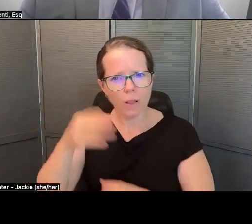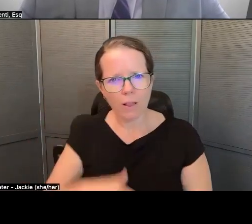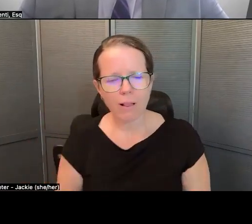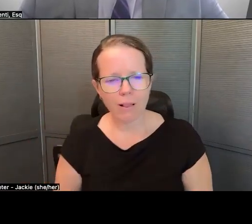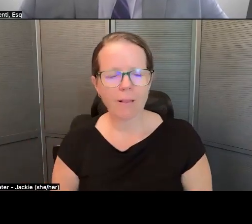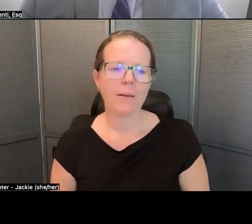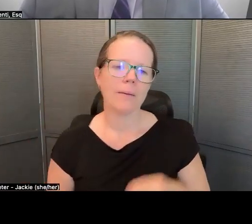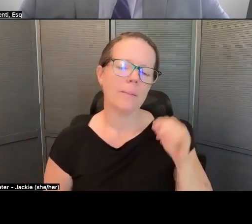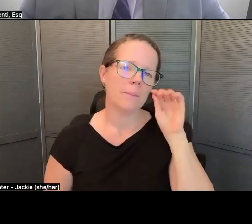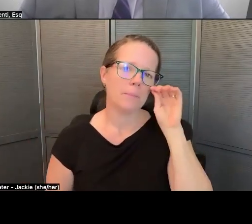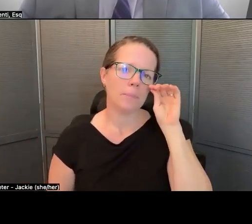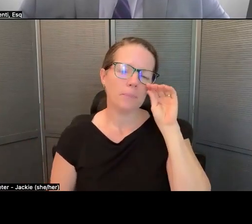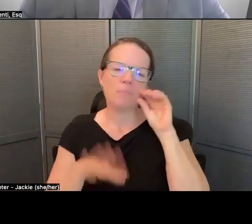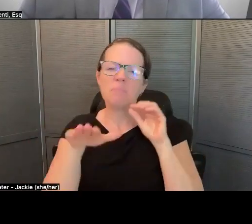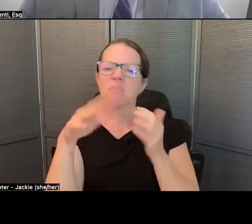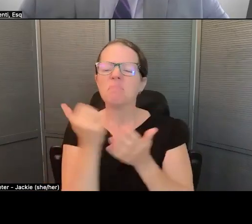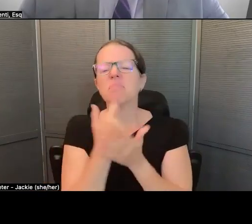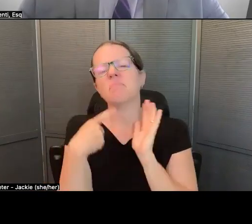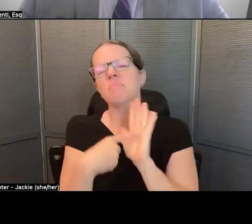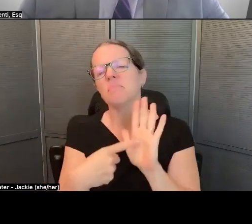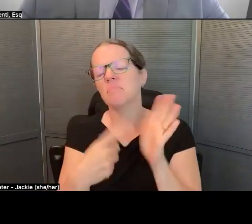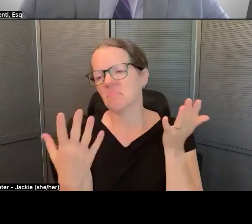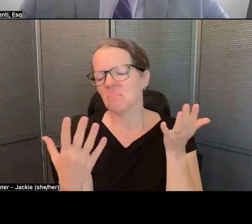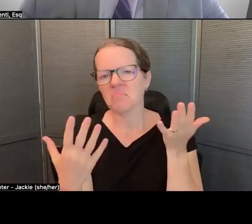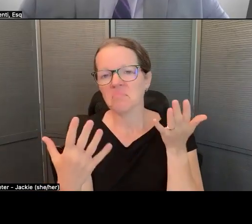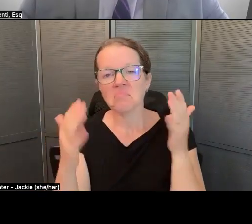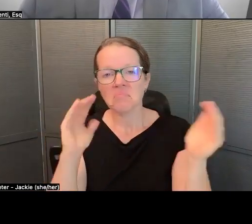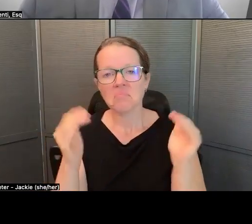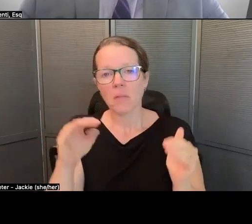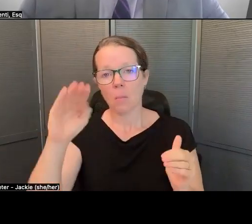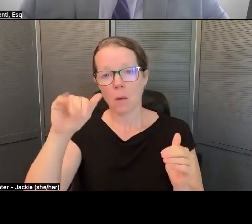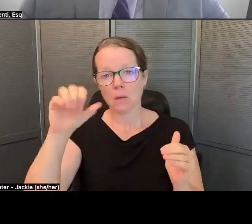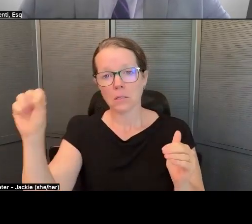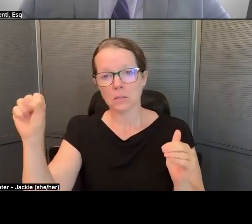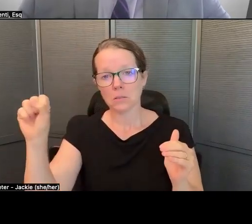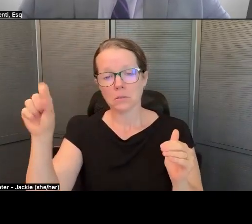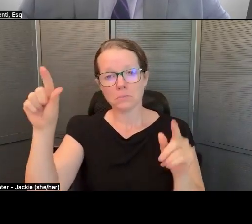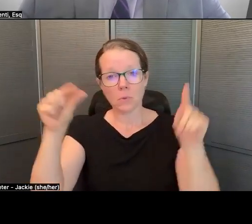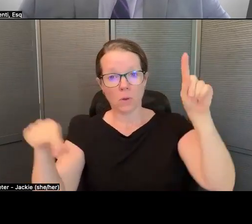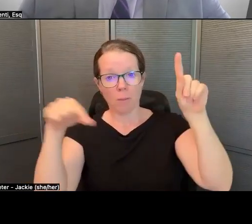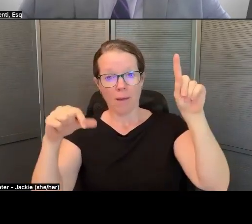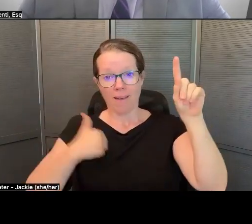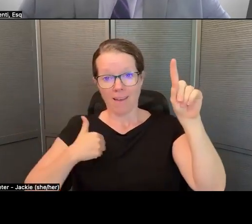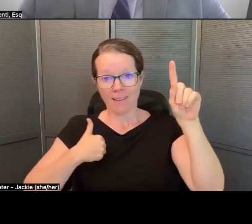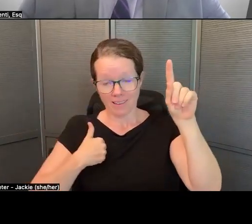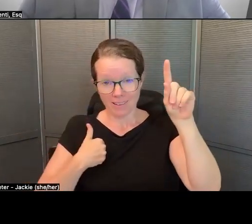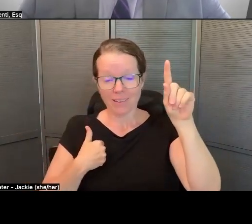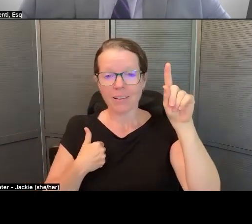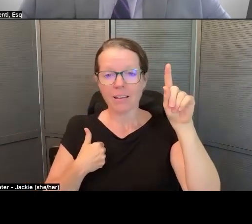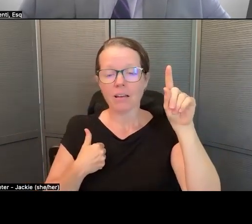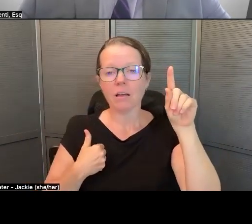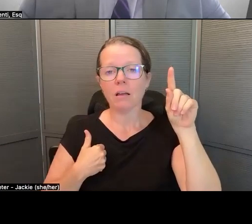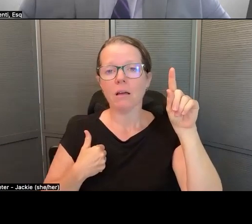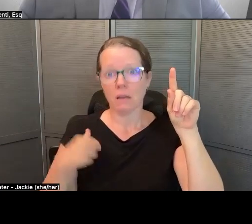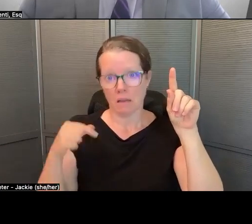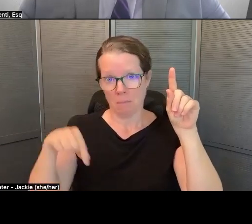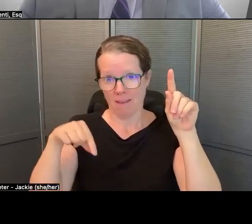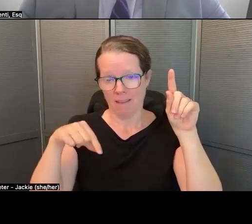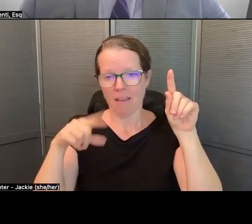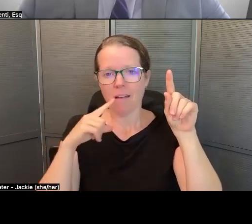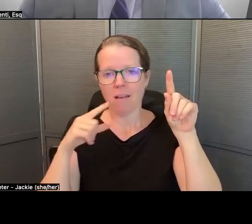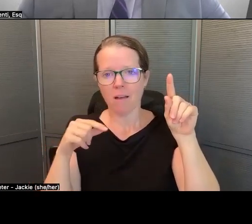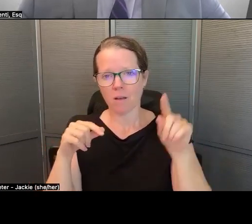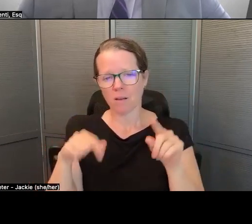compare incarceration rates in Massachusetts with that of Quebec, Canada, the state of Massachusetts has roughly 7.2